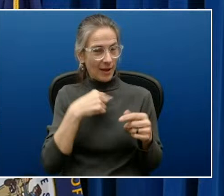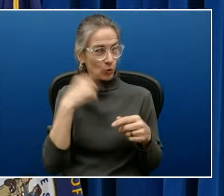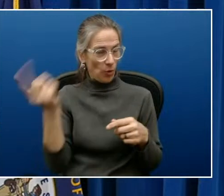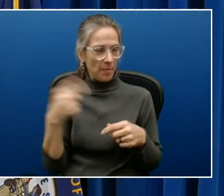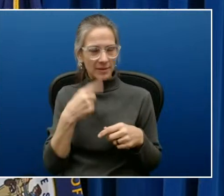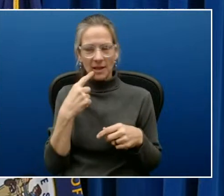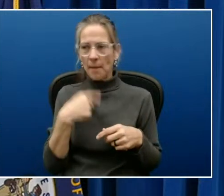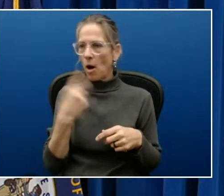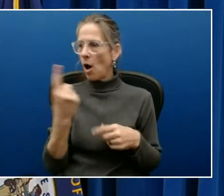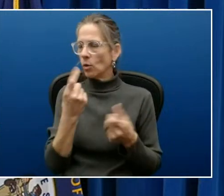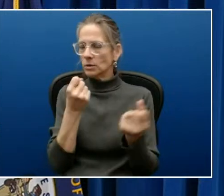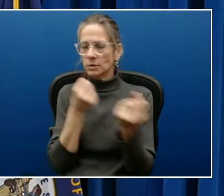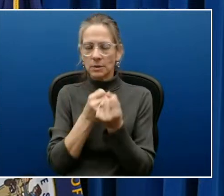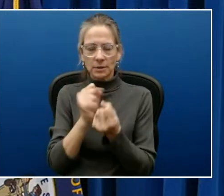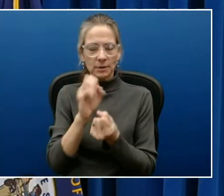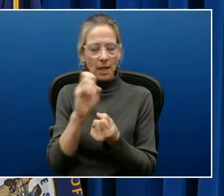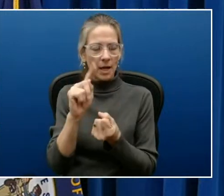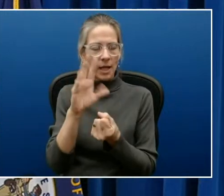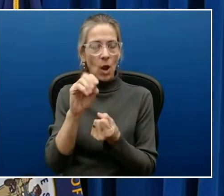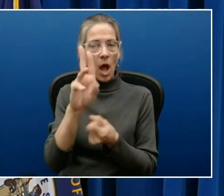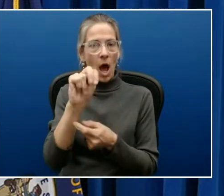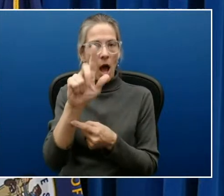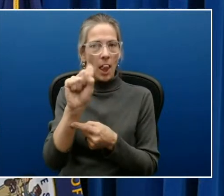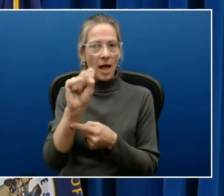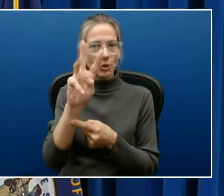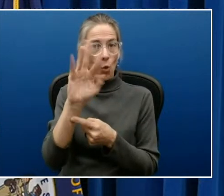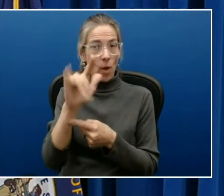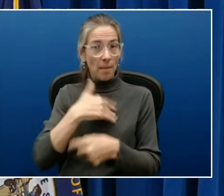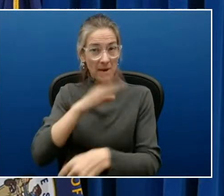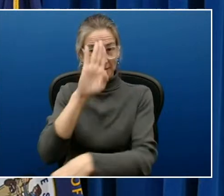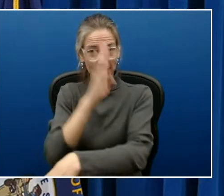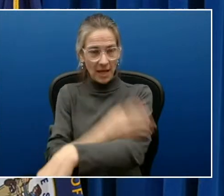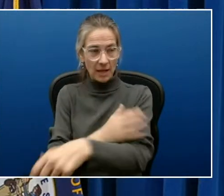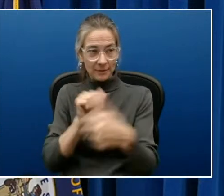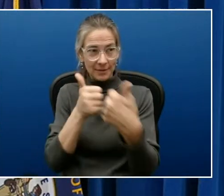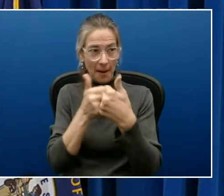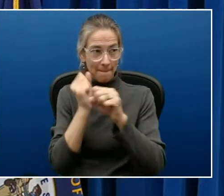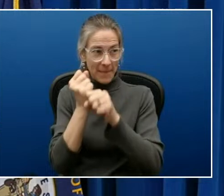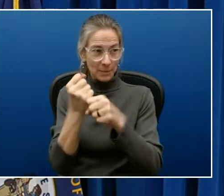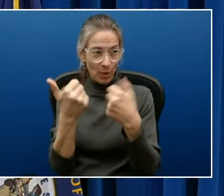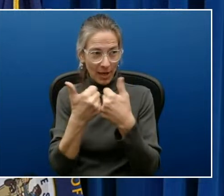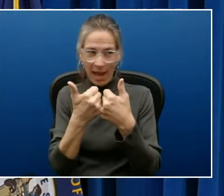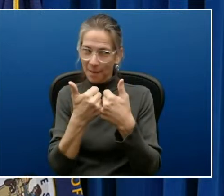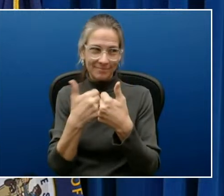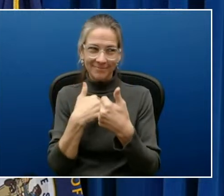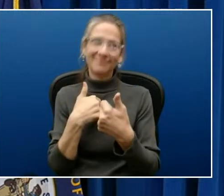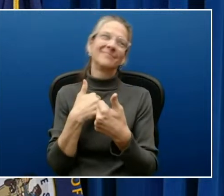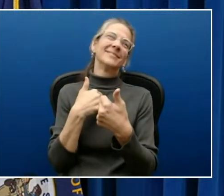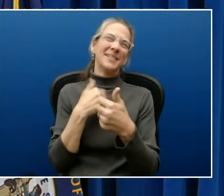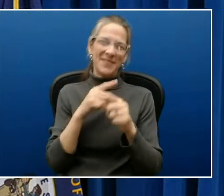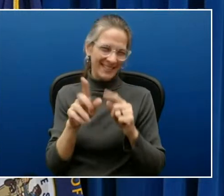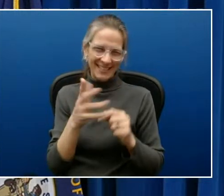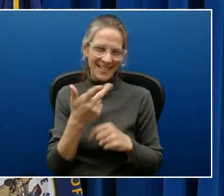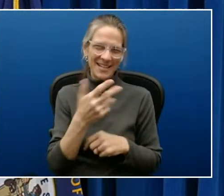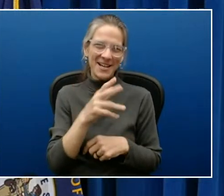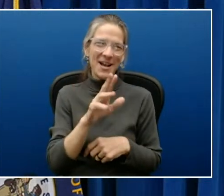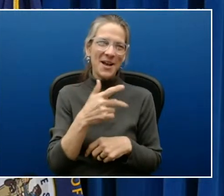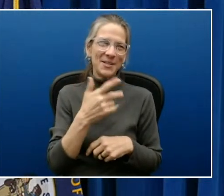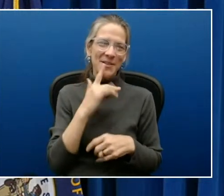Scott County unless Will's playing them in baseball. Just split a couple of games with Great Crossing over the last 2